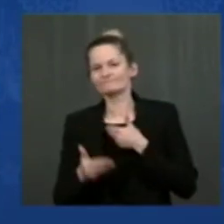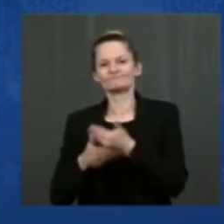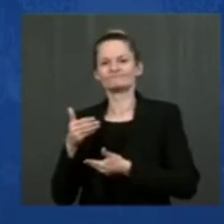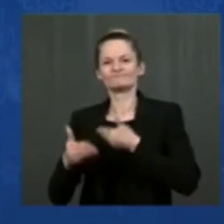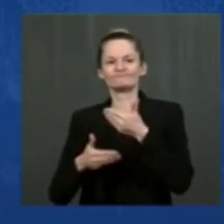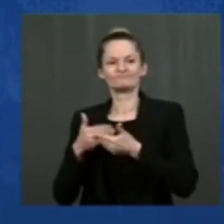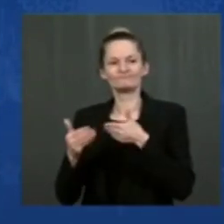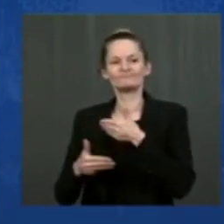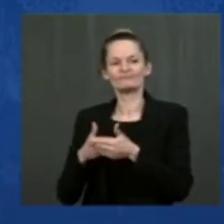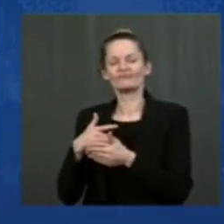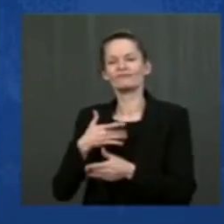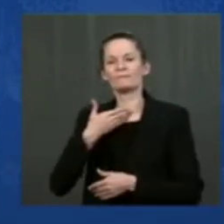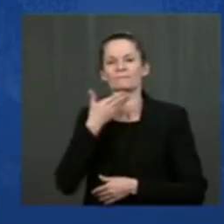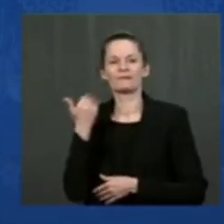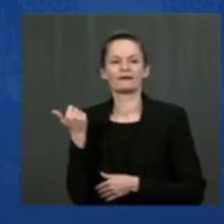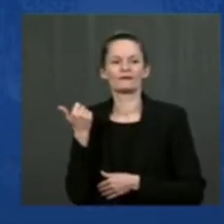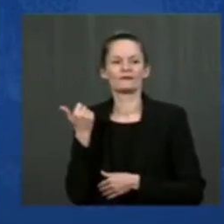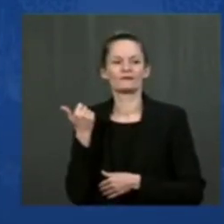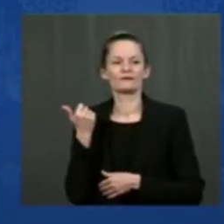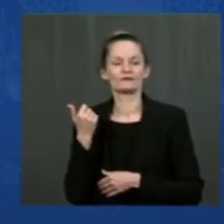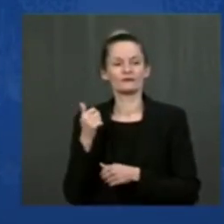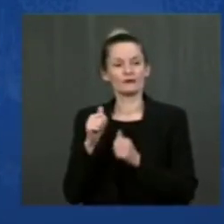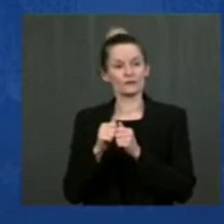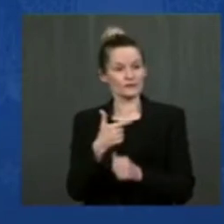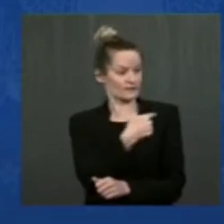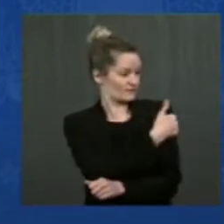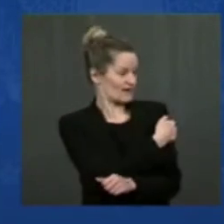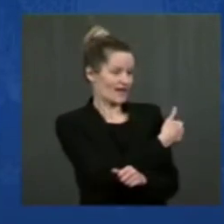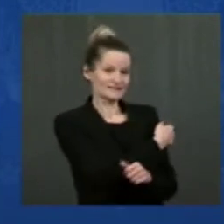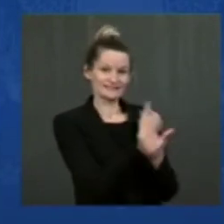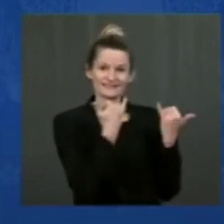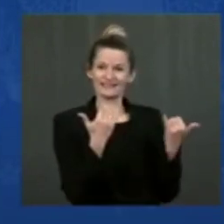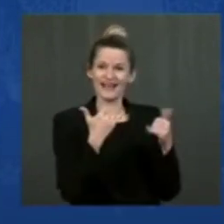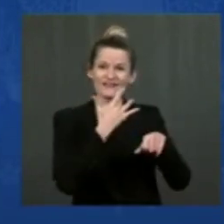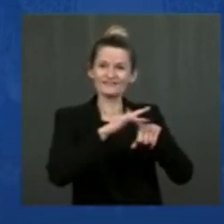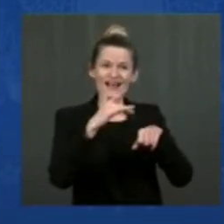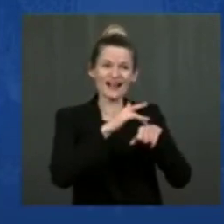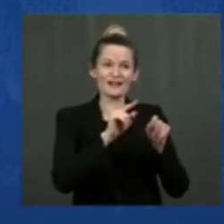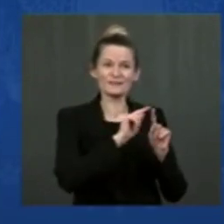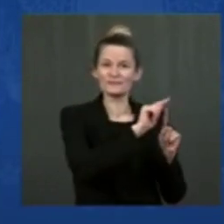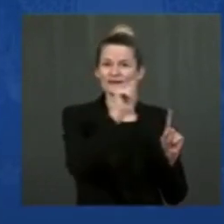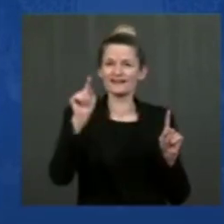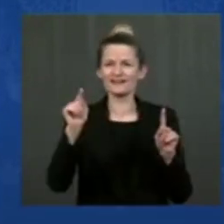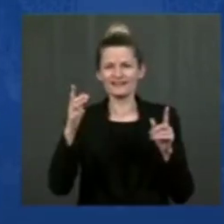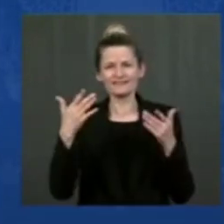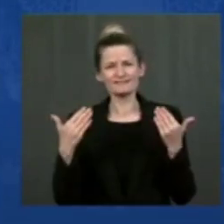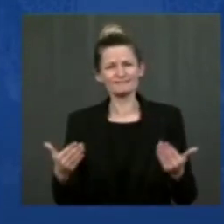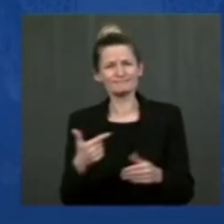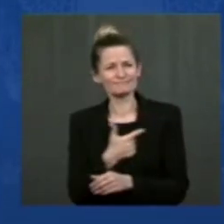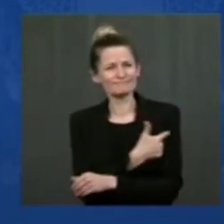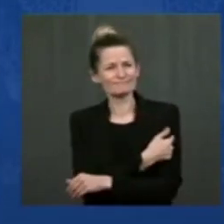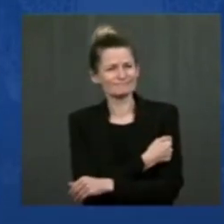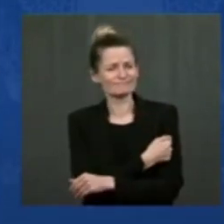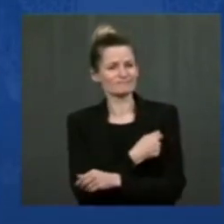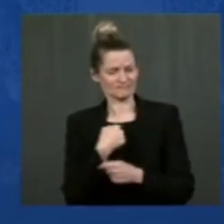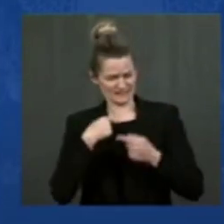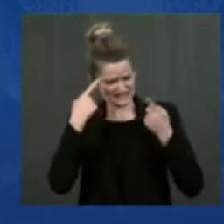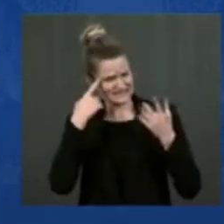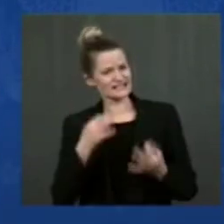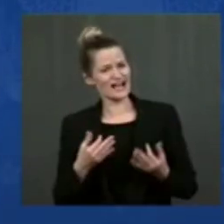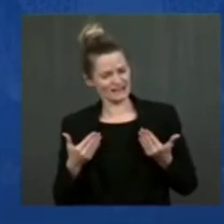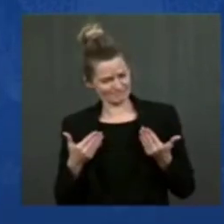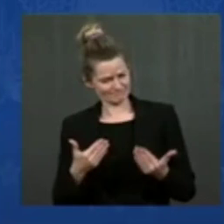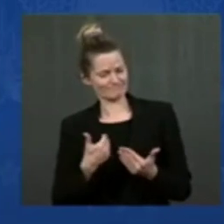COVID-19 vaccine became available, I got it and decided to apply to administer the vaccine at